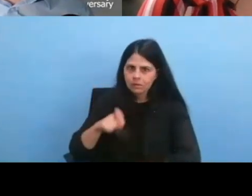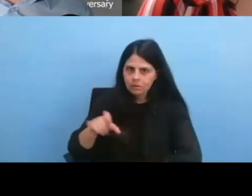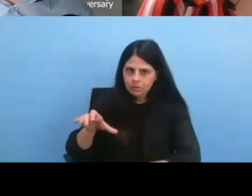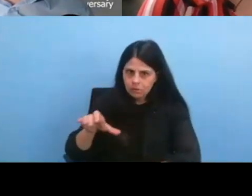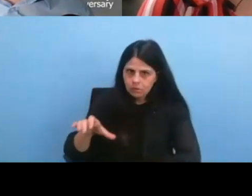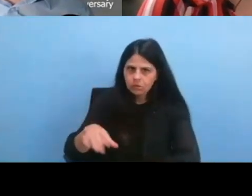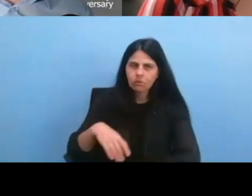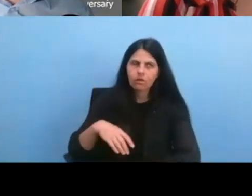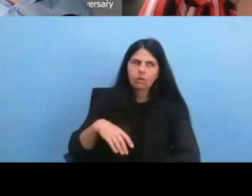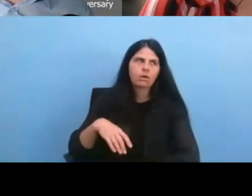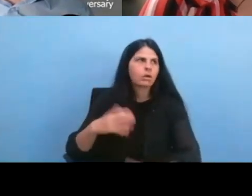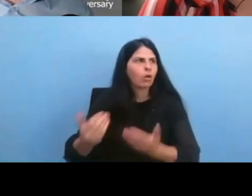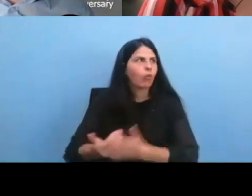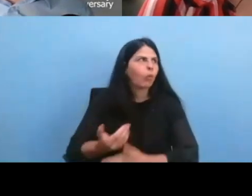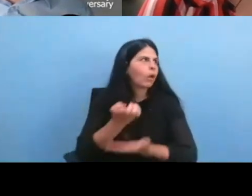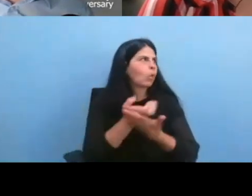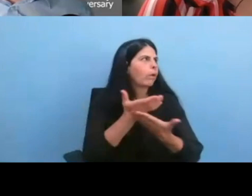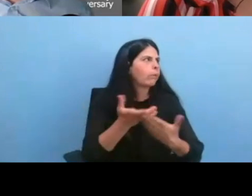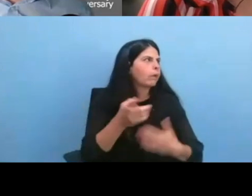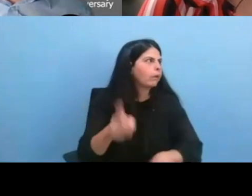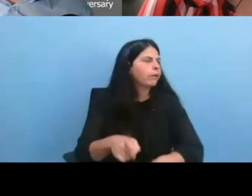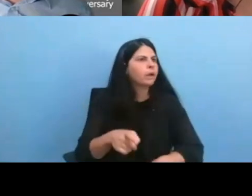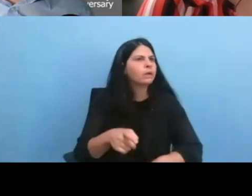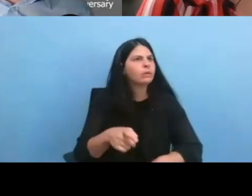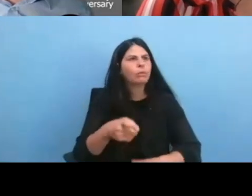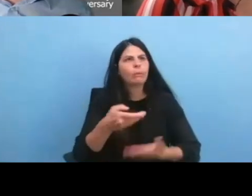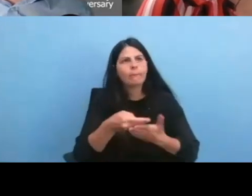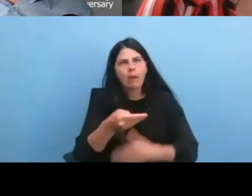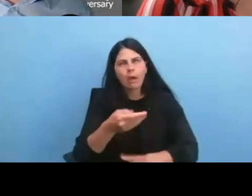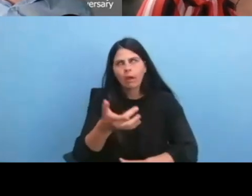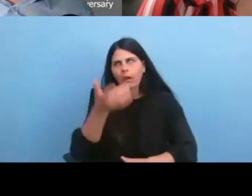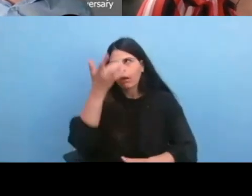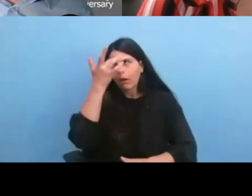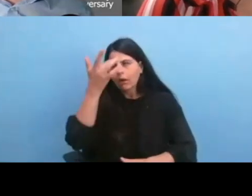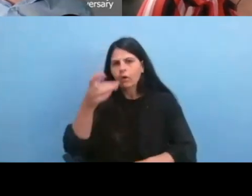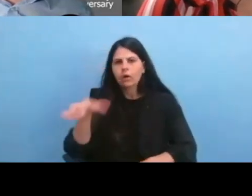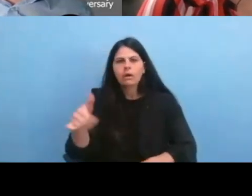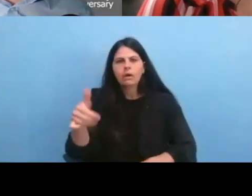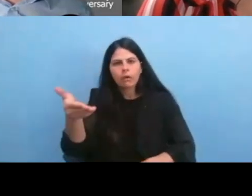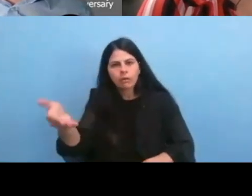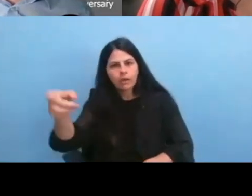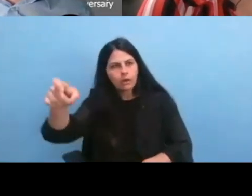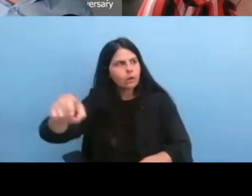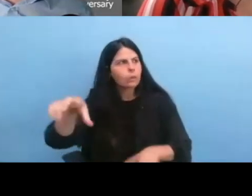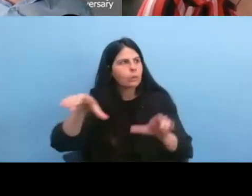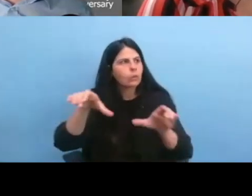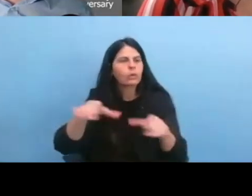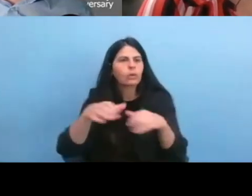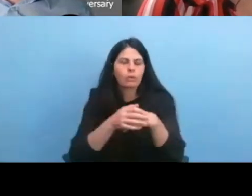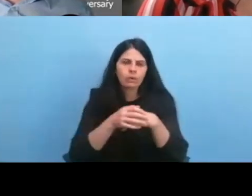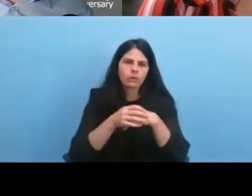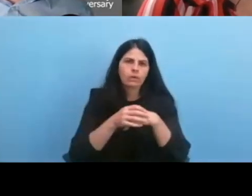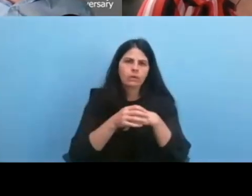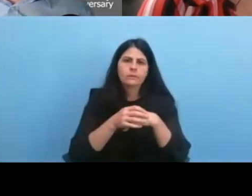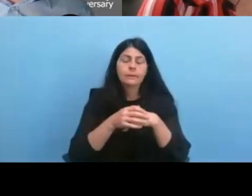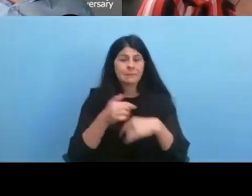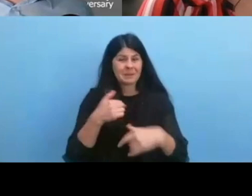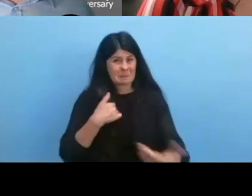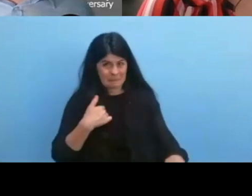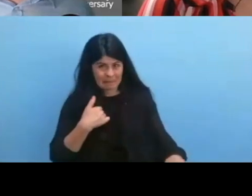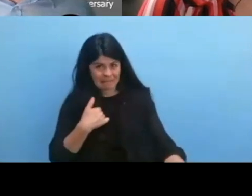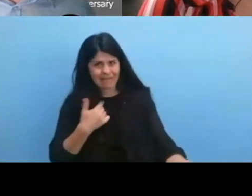I have to buy, this is another thing I have to do. Whereas like I know that,